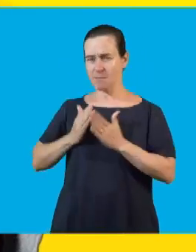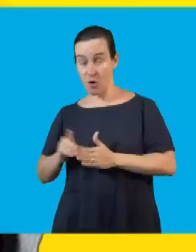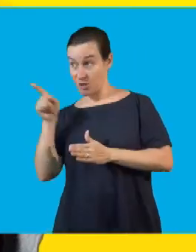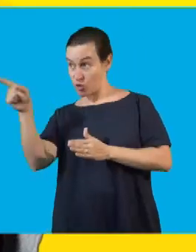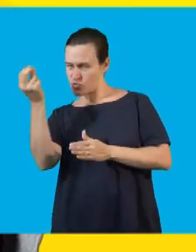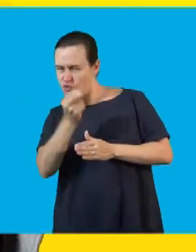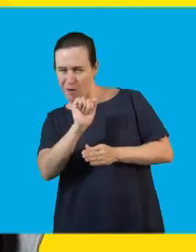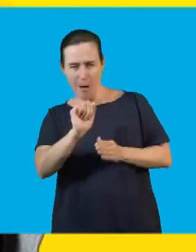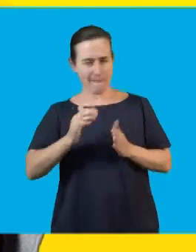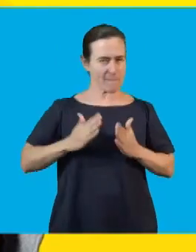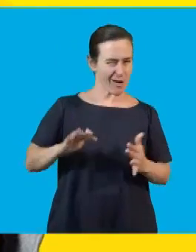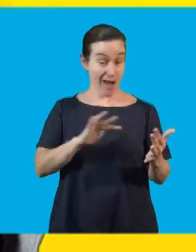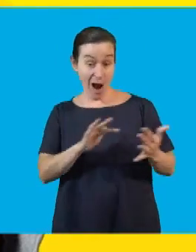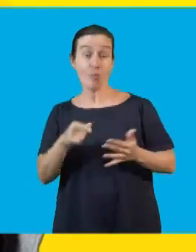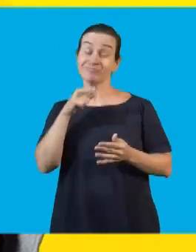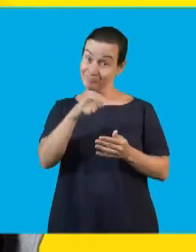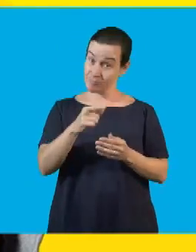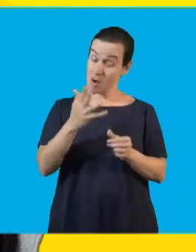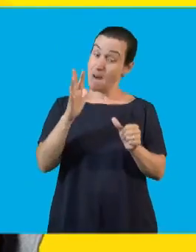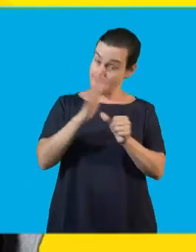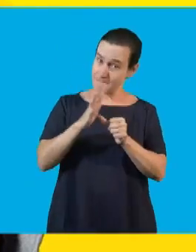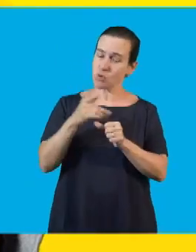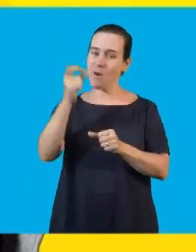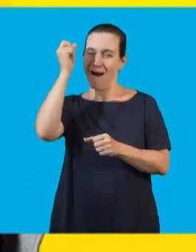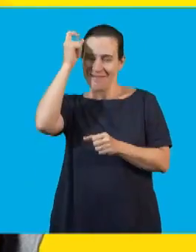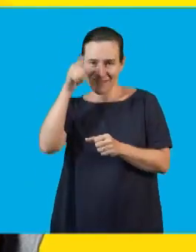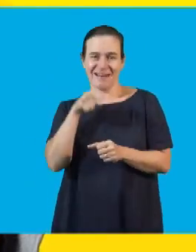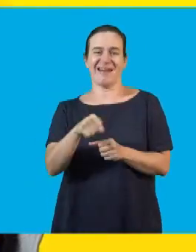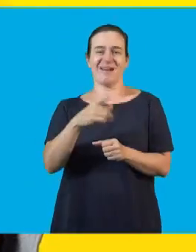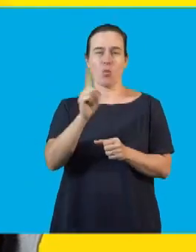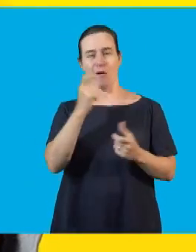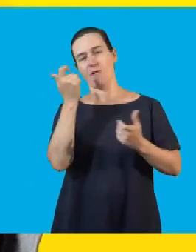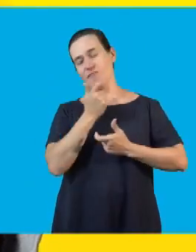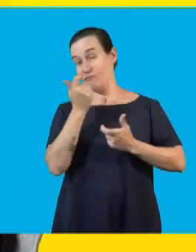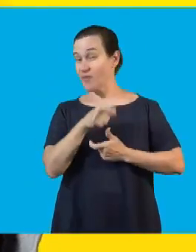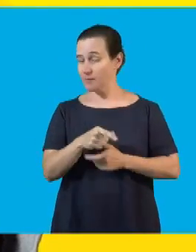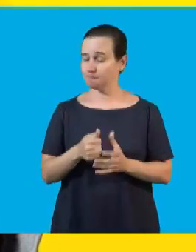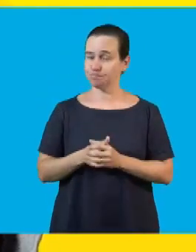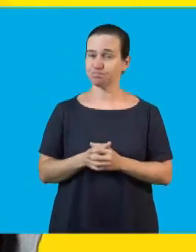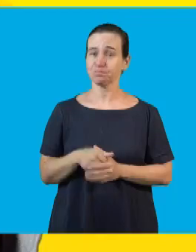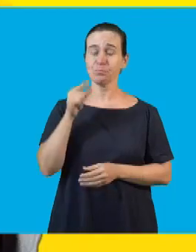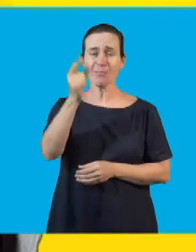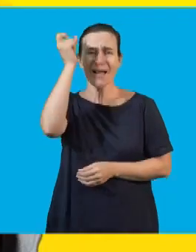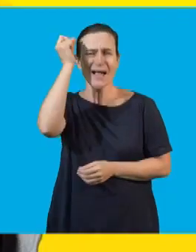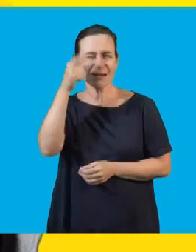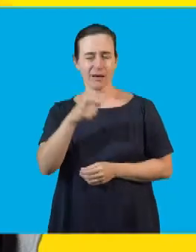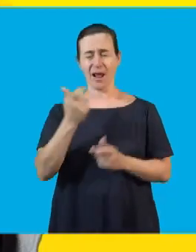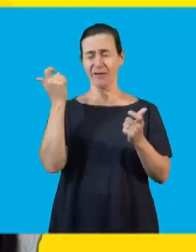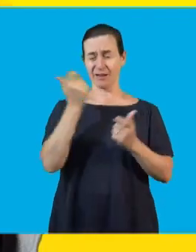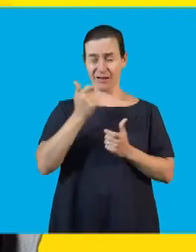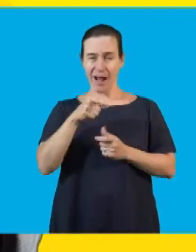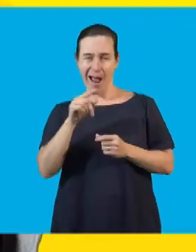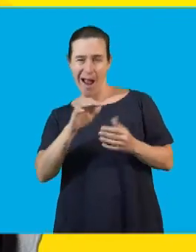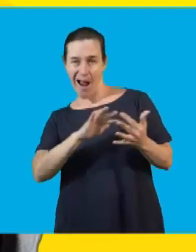is presented all contributes to the message and the humor in the cartoon. Understand how the humor